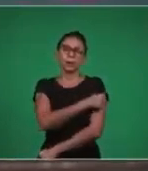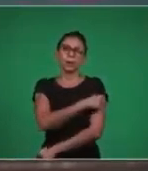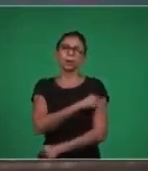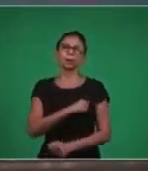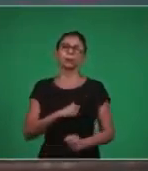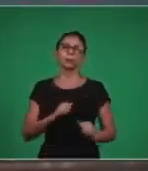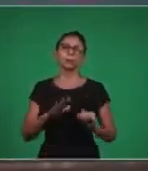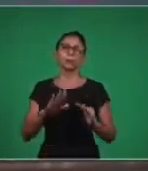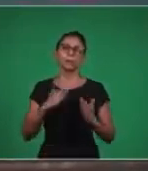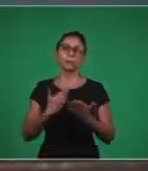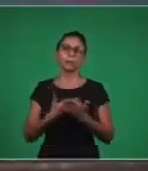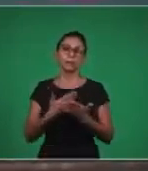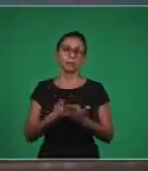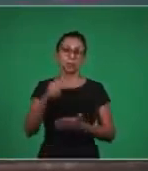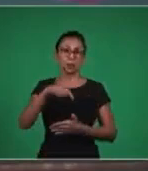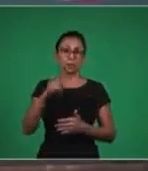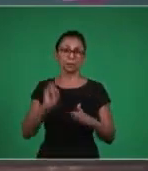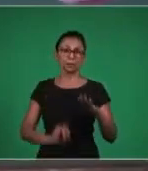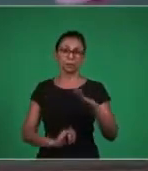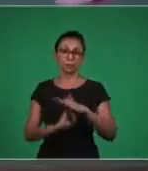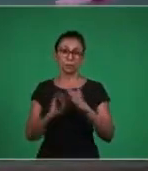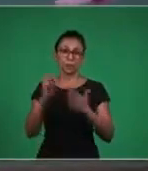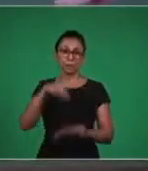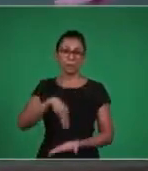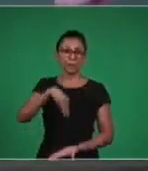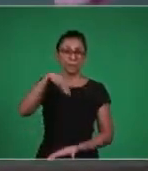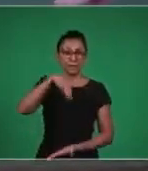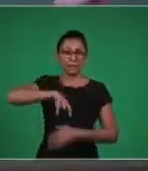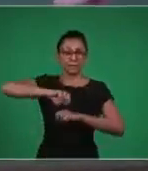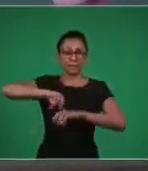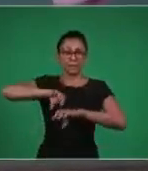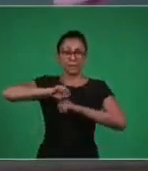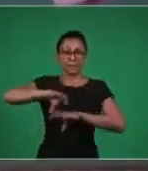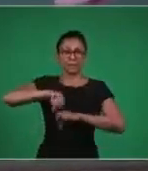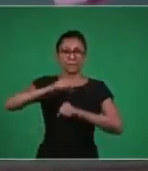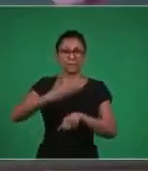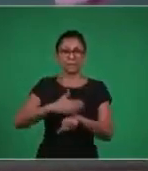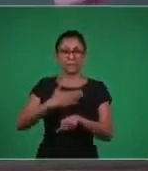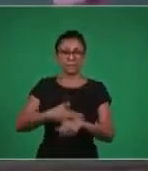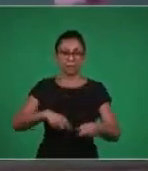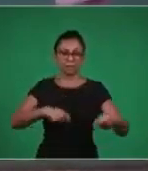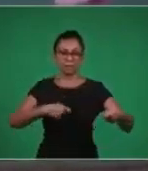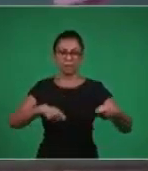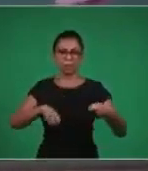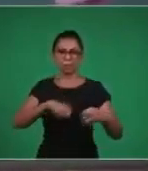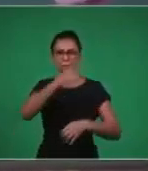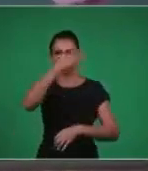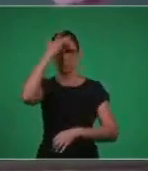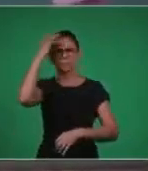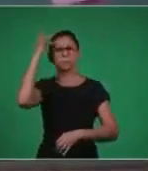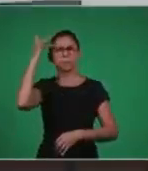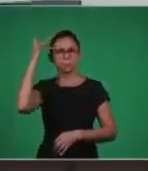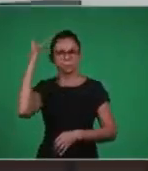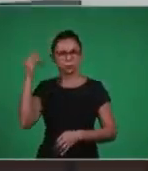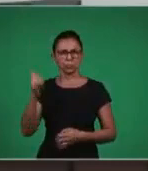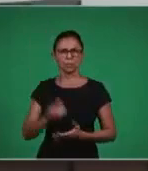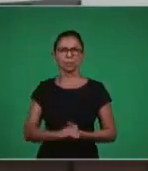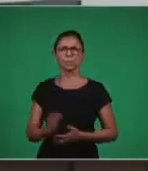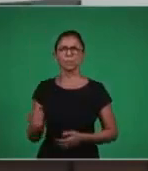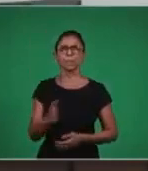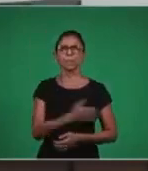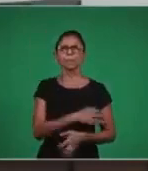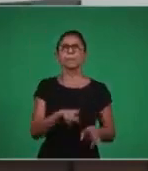we produce musicians. The Maranatha Church produces more musicians than any other organization that